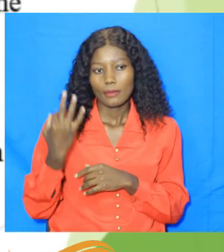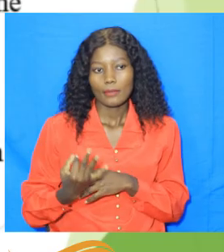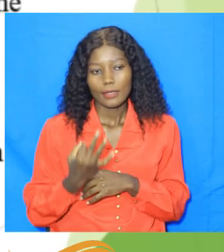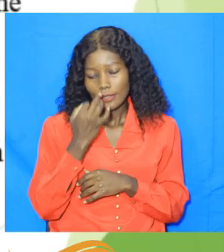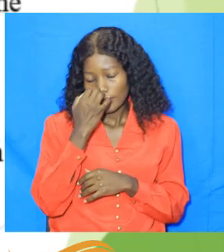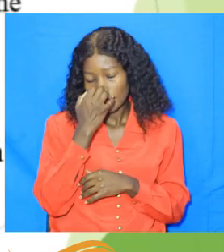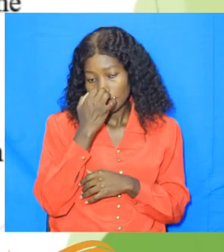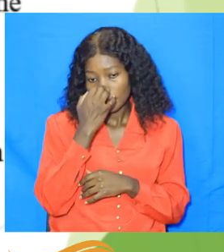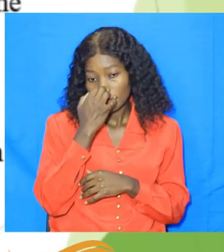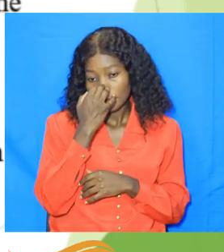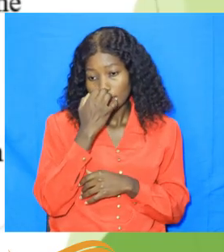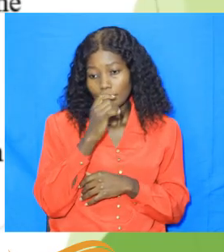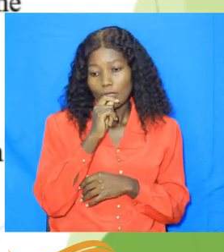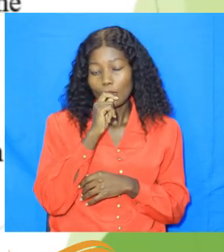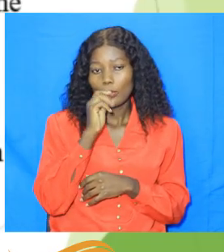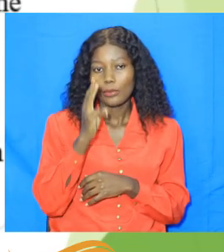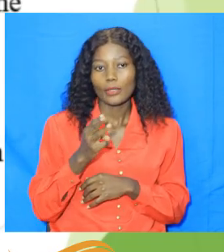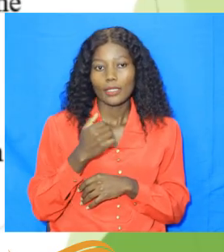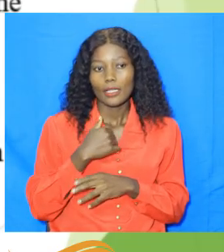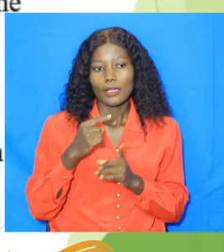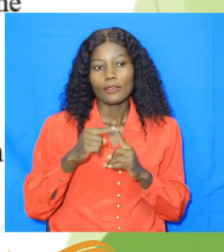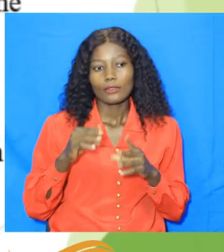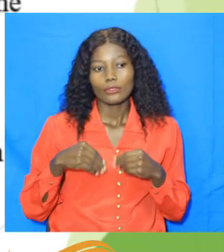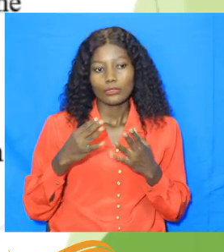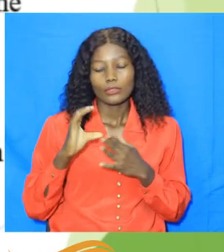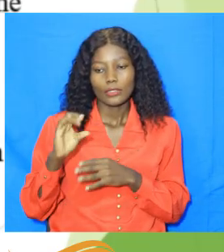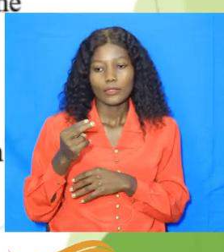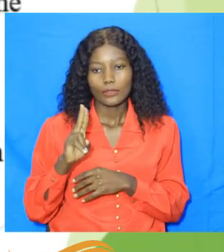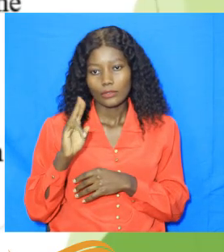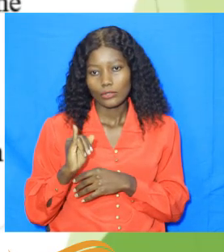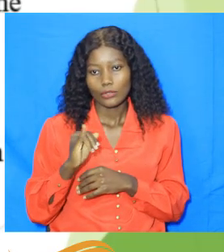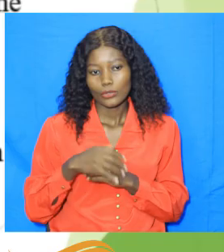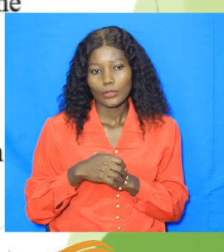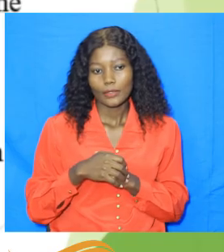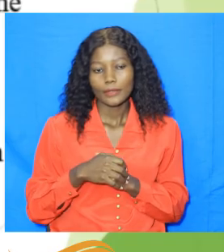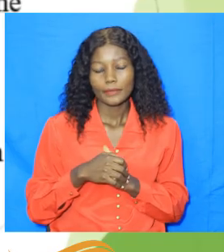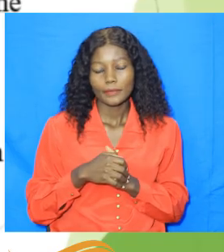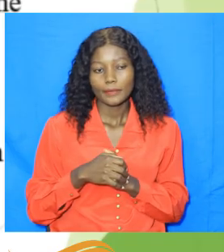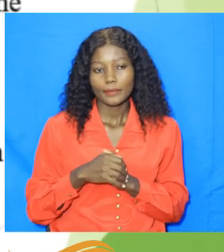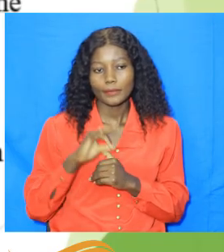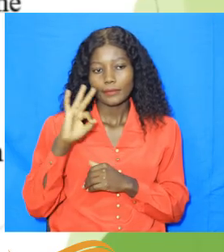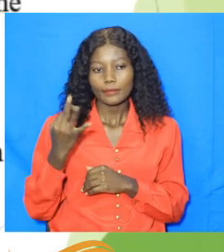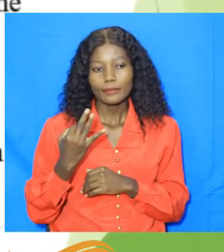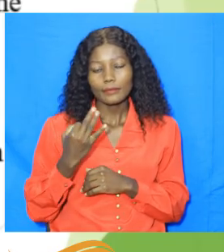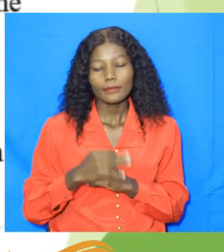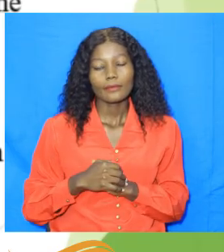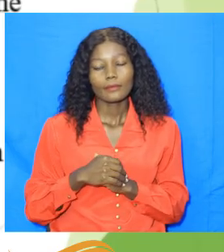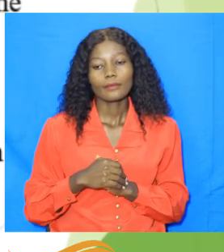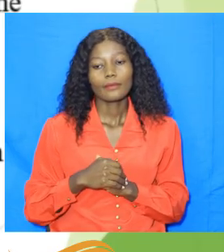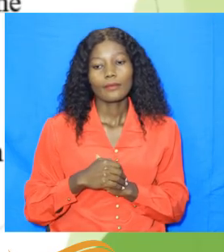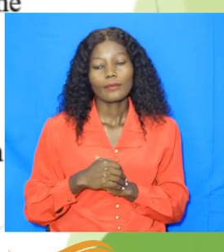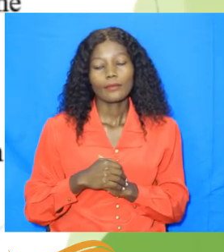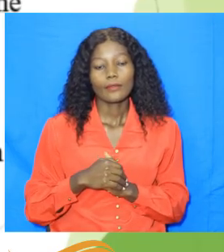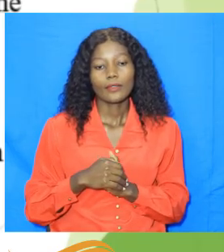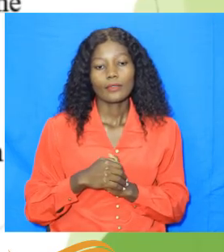instance, the referee will have to give Chui. The third Chui.